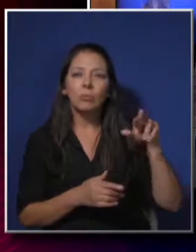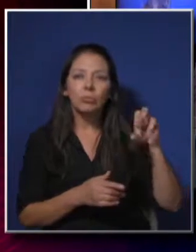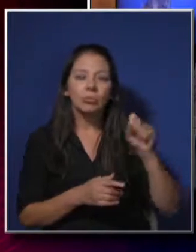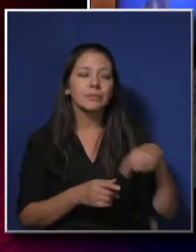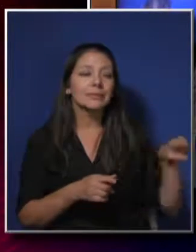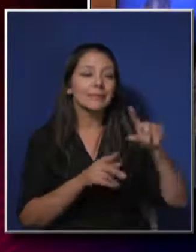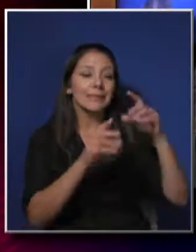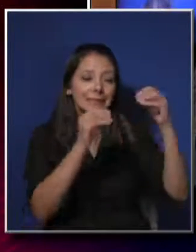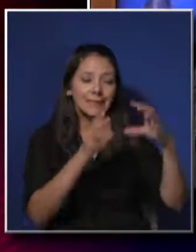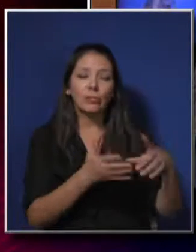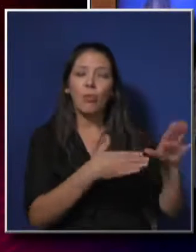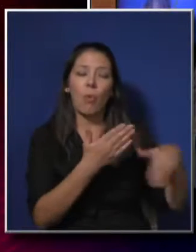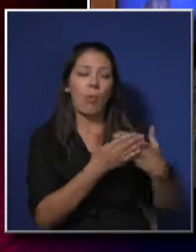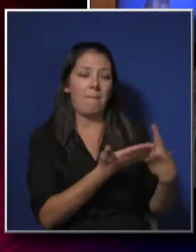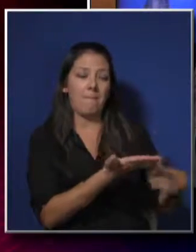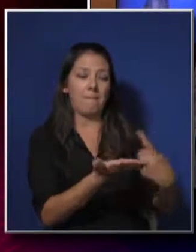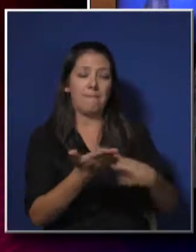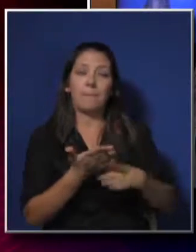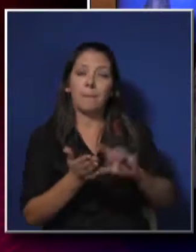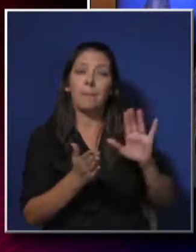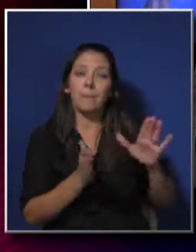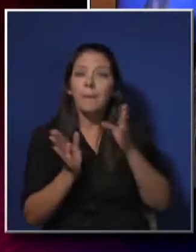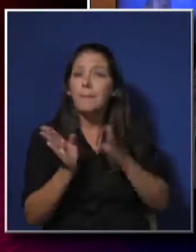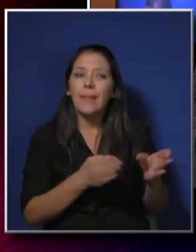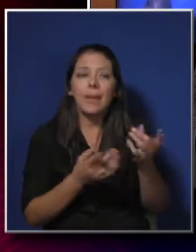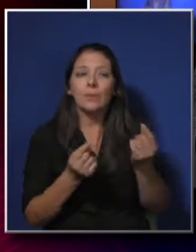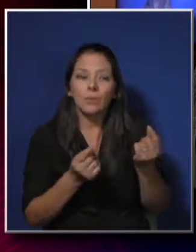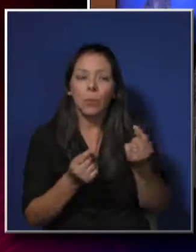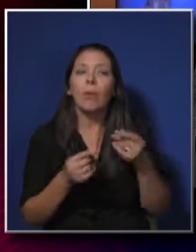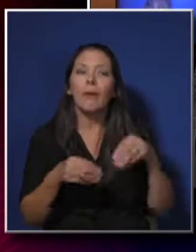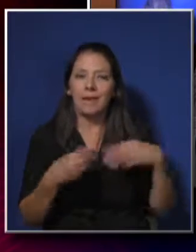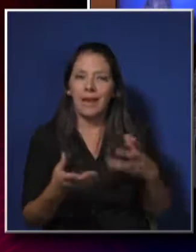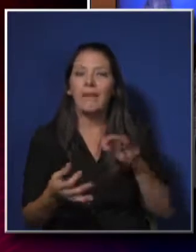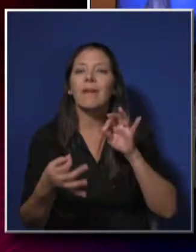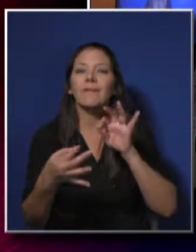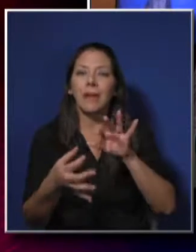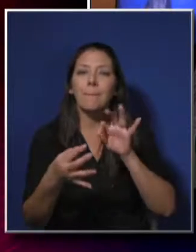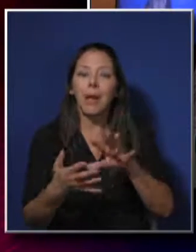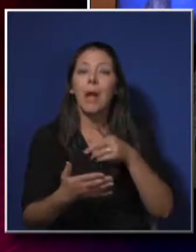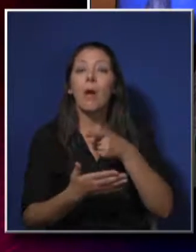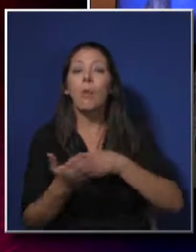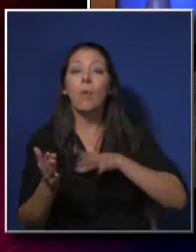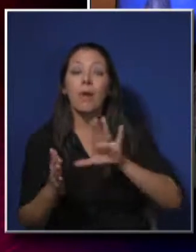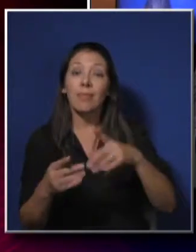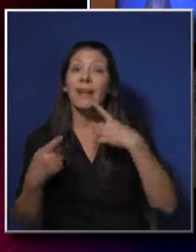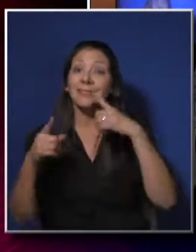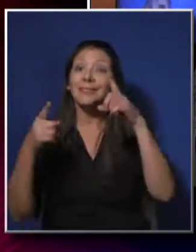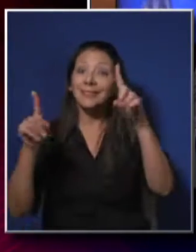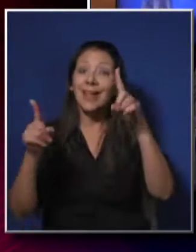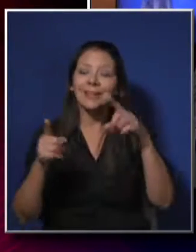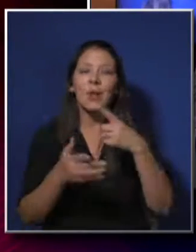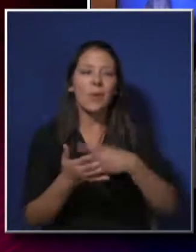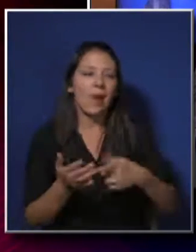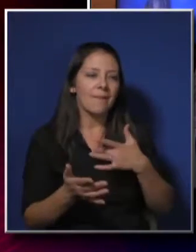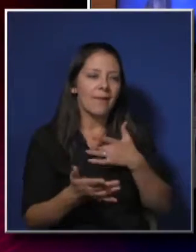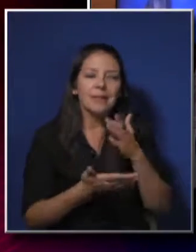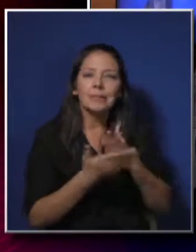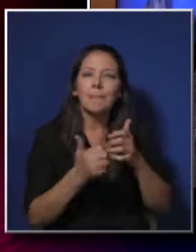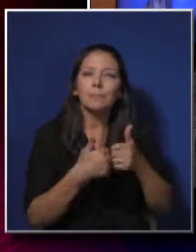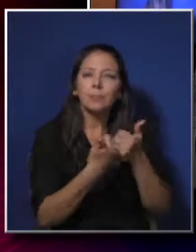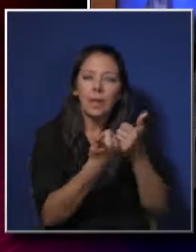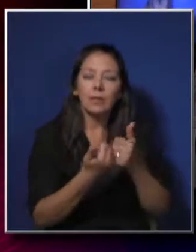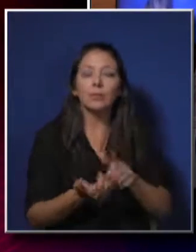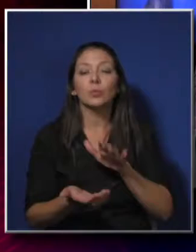plan, and they gave some feedback of successes and challenges, school improvement